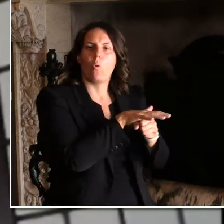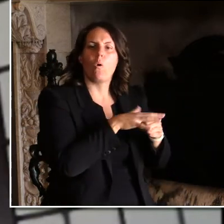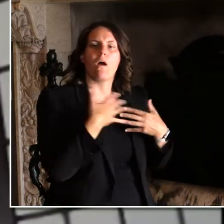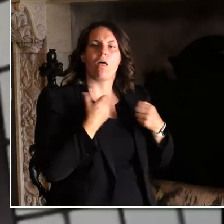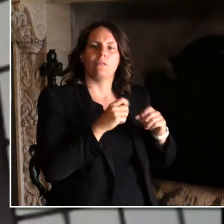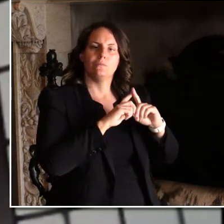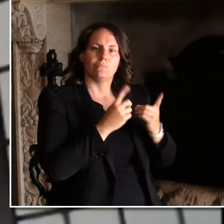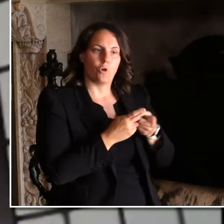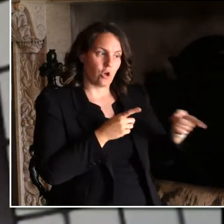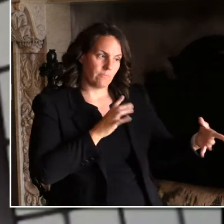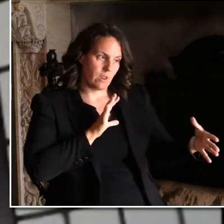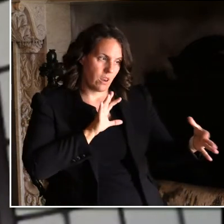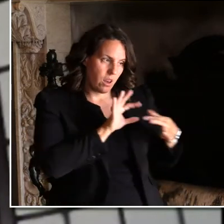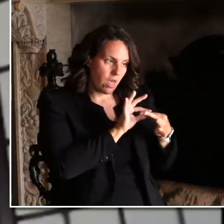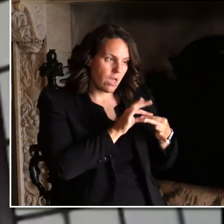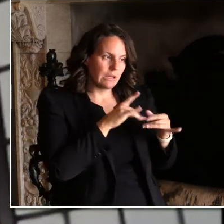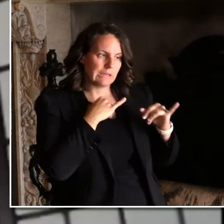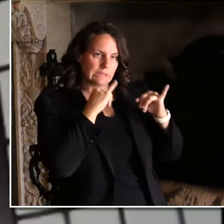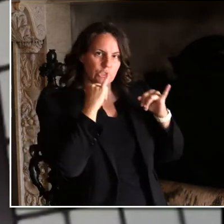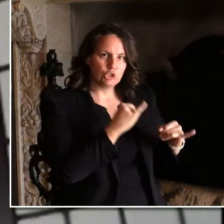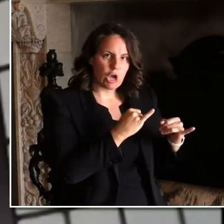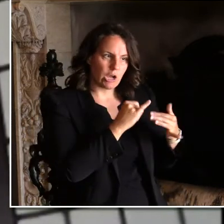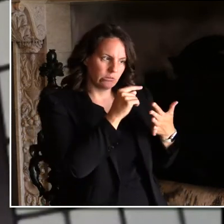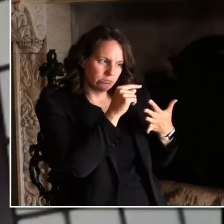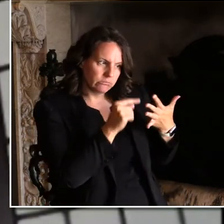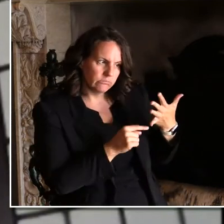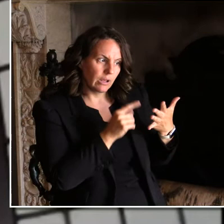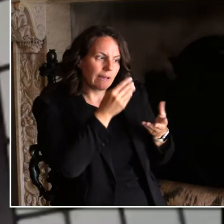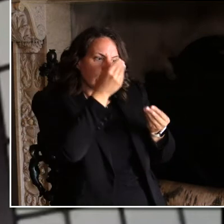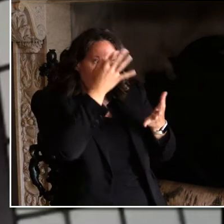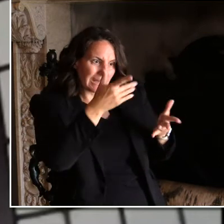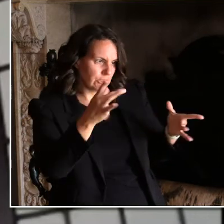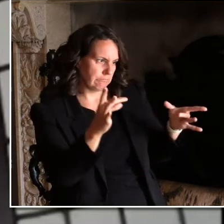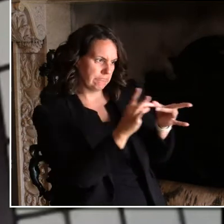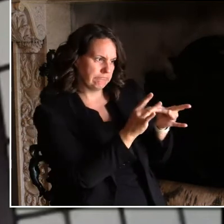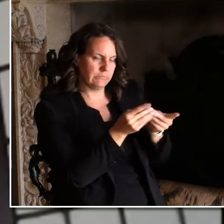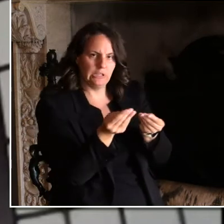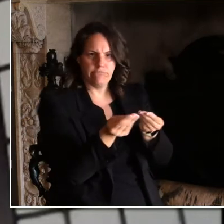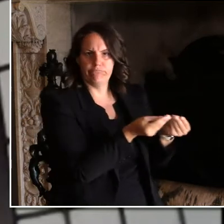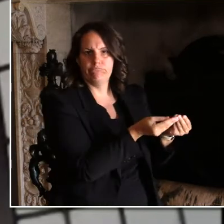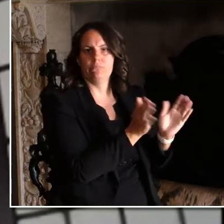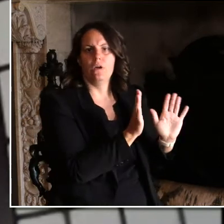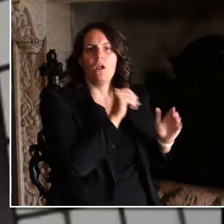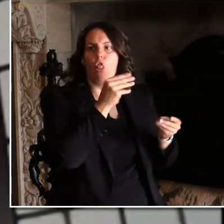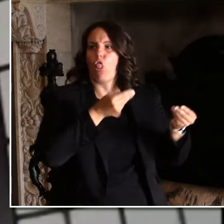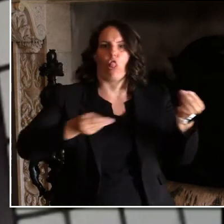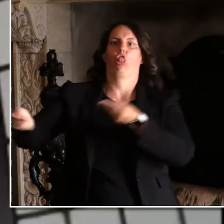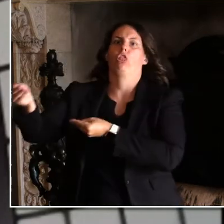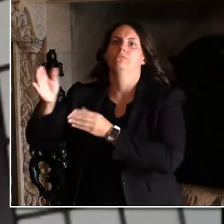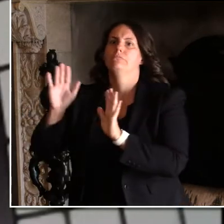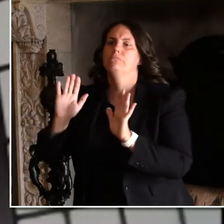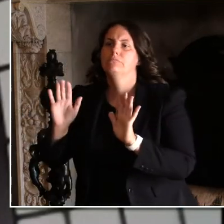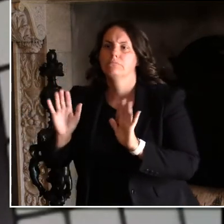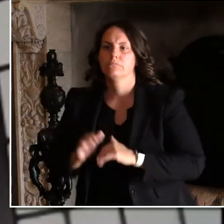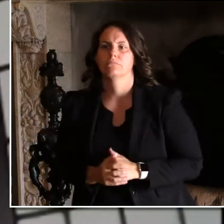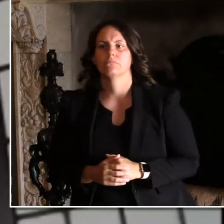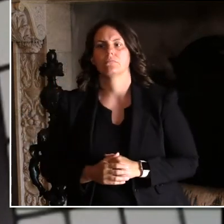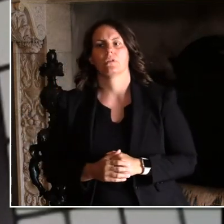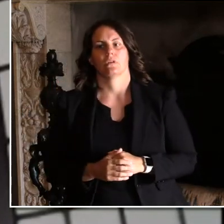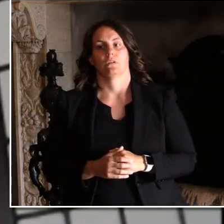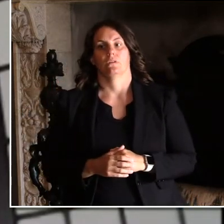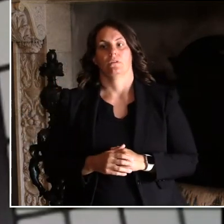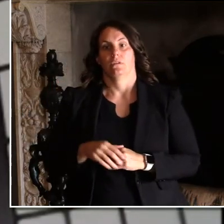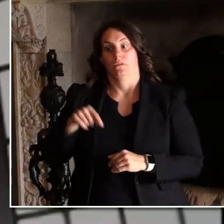their area. The other piece that I'll mention is that this is a secure website, and all of the information